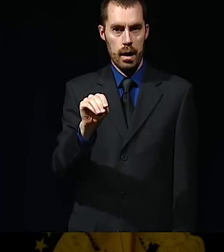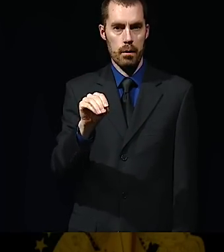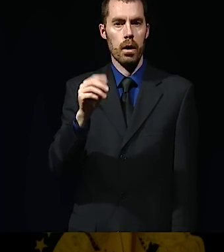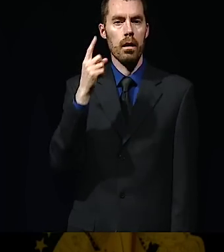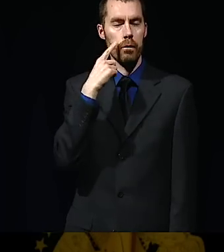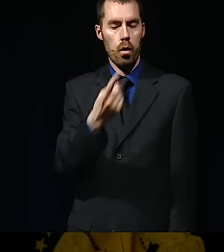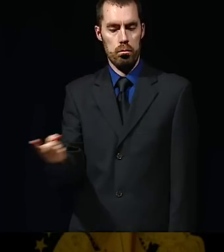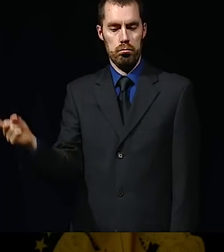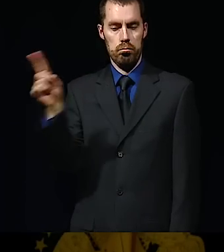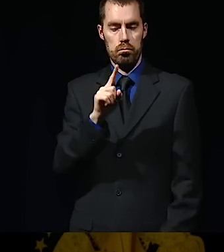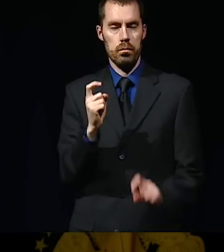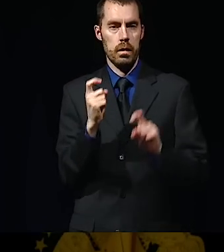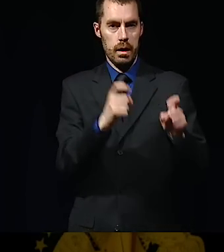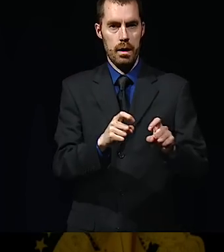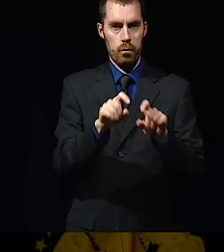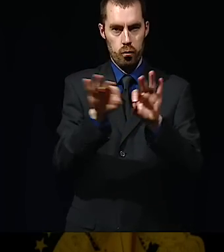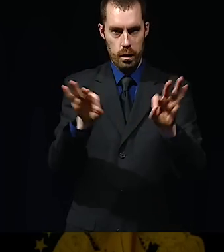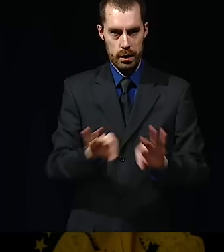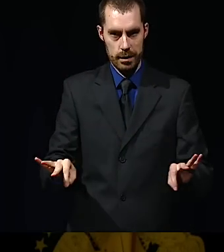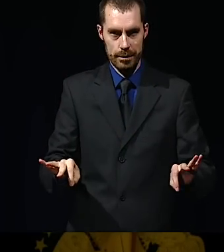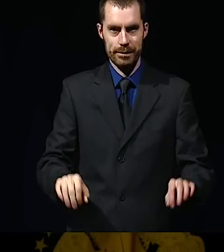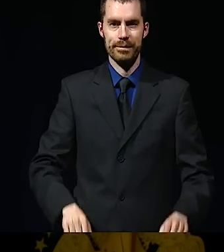podium for the conferral of degrees.